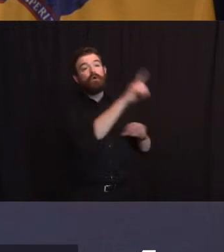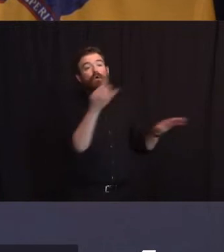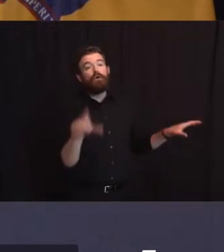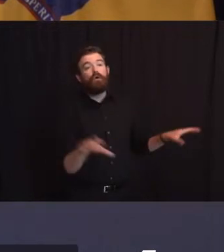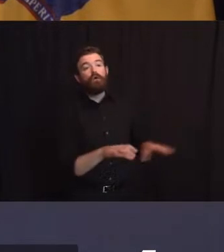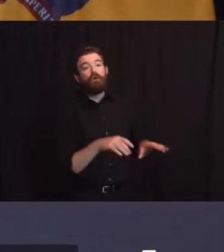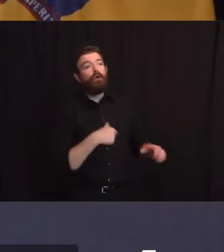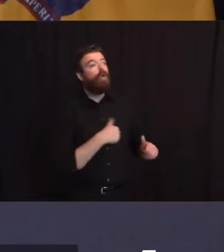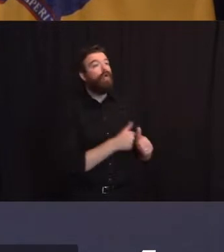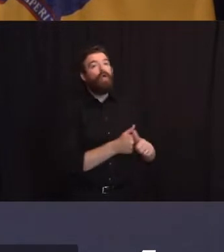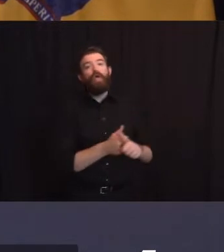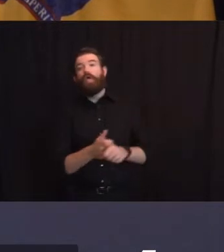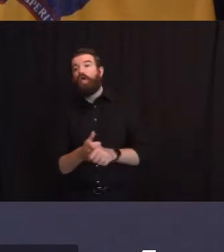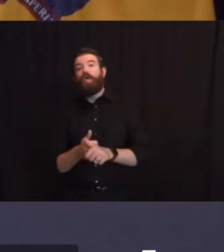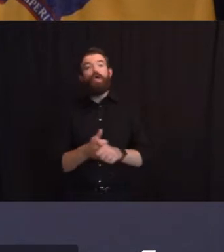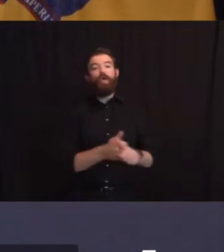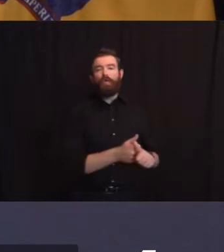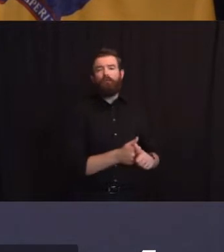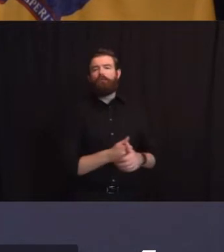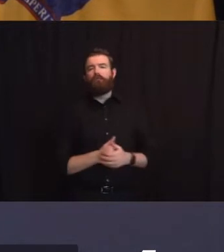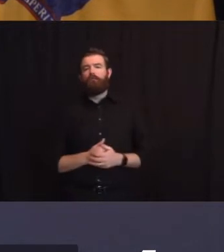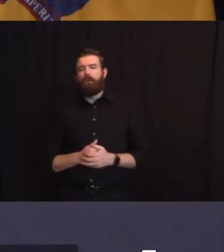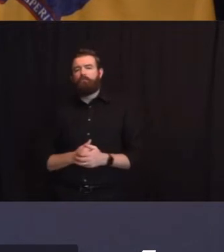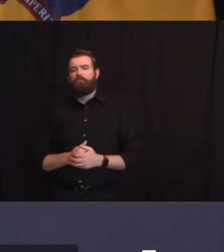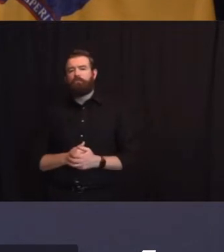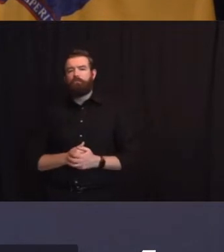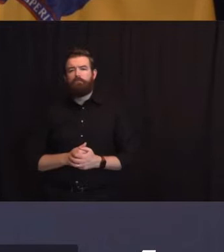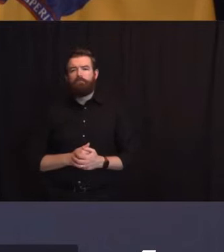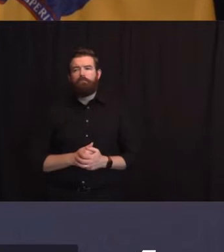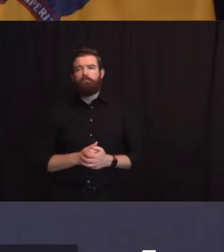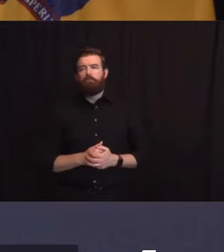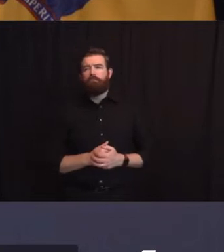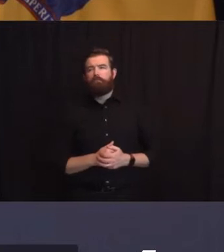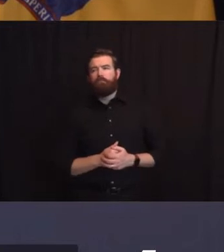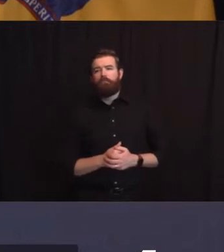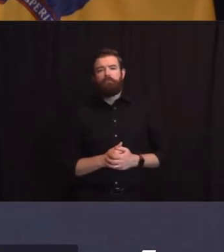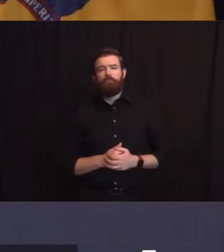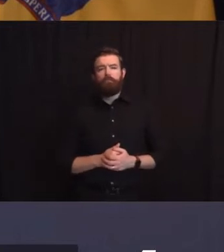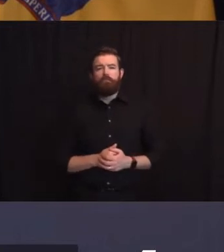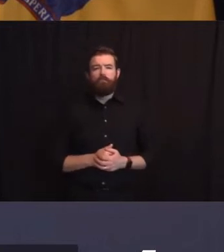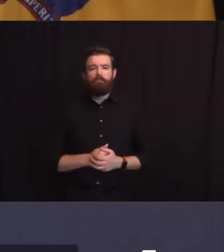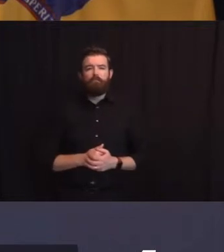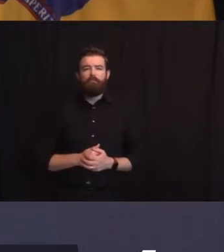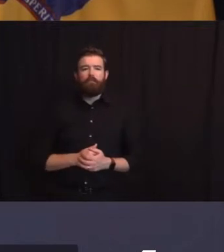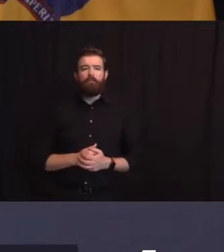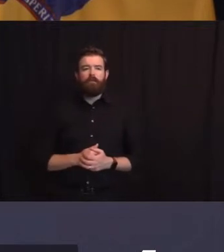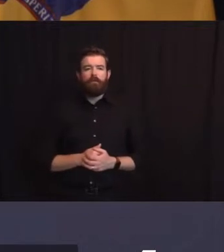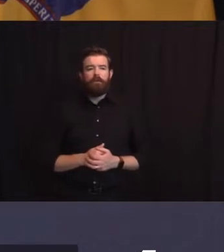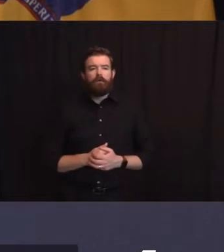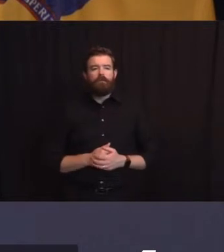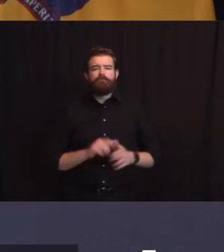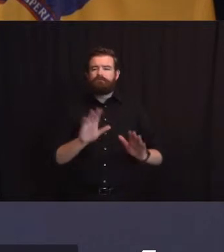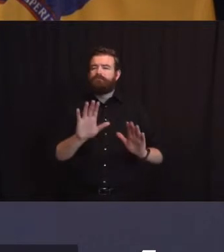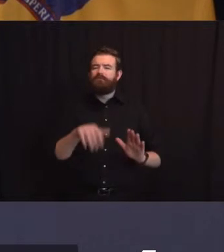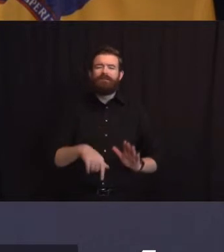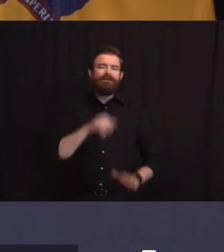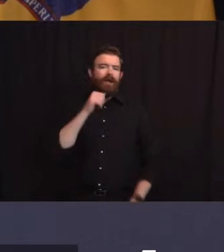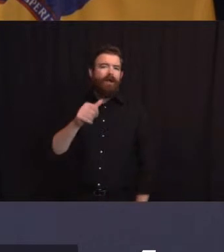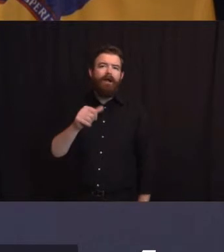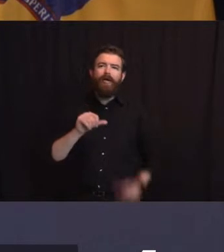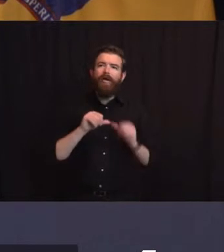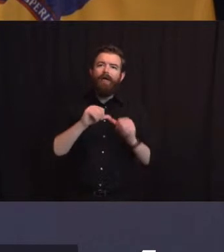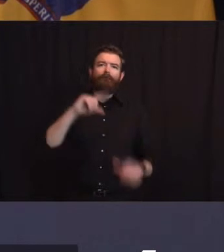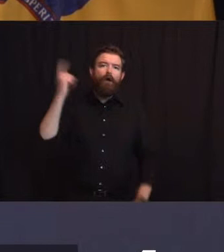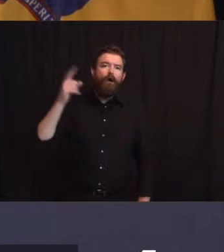and I meant to address that earlier. Again, this is not a forever and always. Thank you. Alex, good afternoon. Good